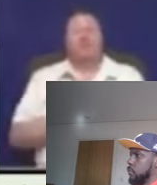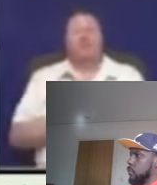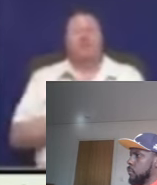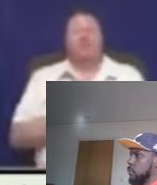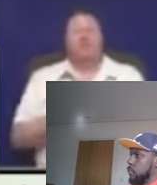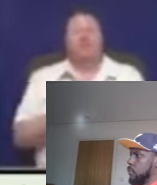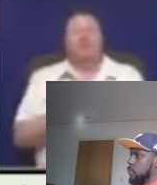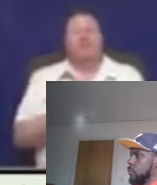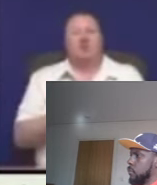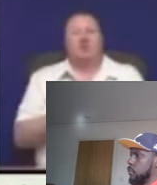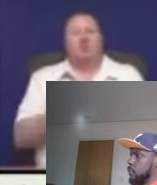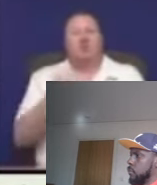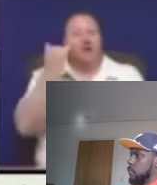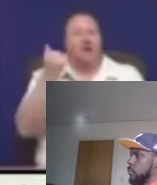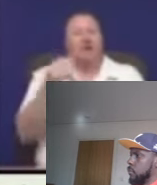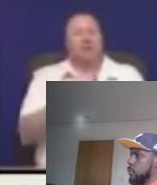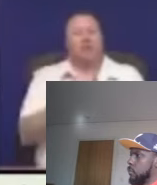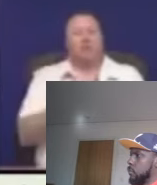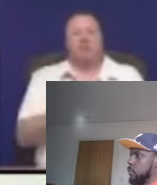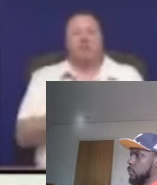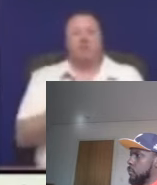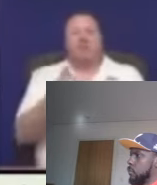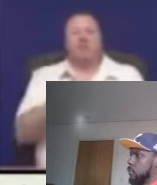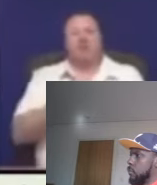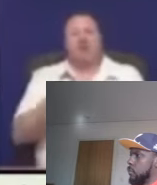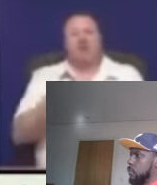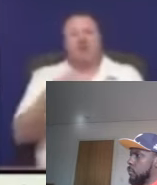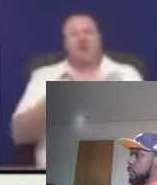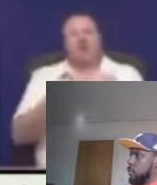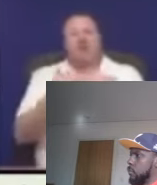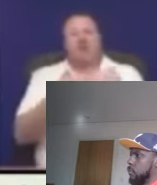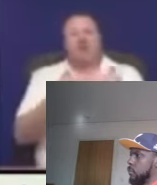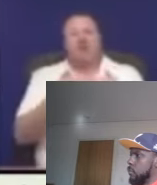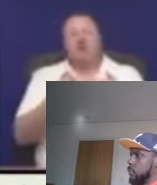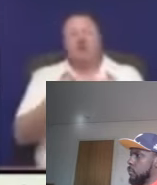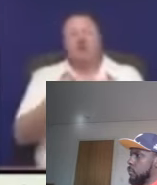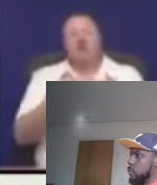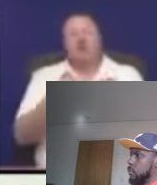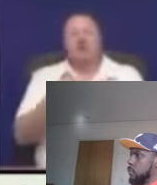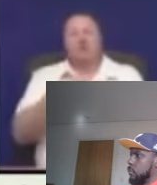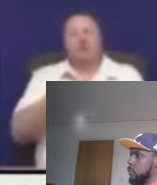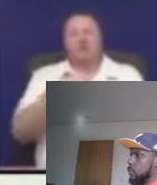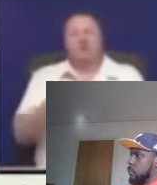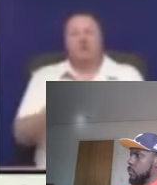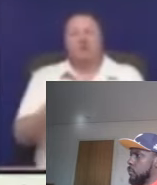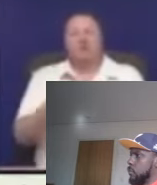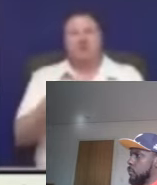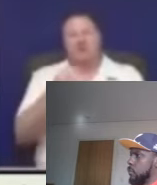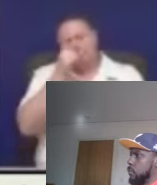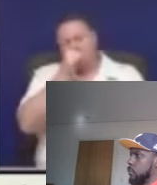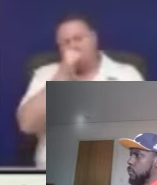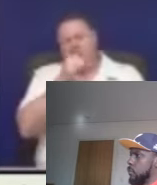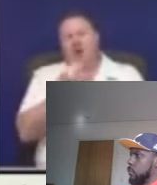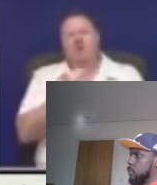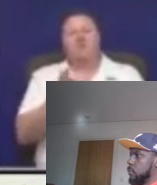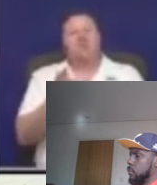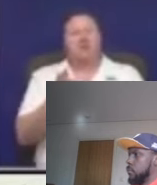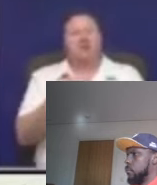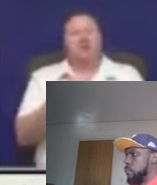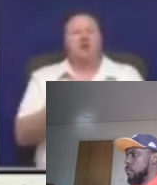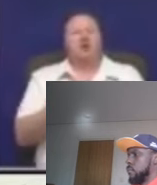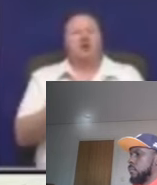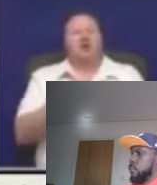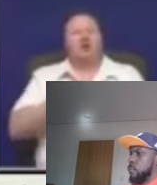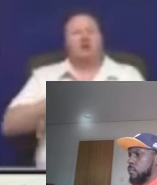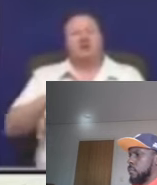to address project delays is the National Construction Summit on Crime-Free Construction Sites, taking place next Tuesday in Durban.